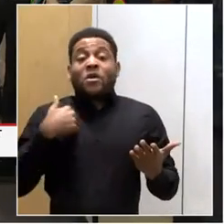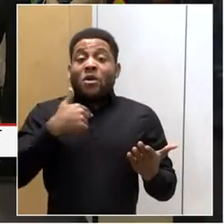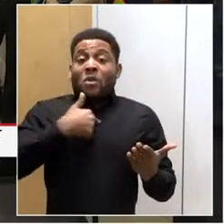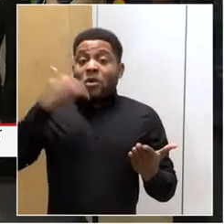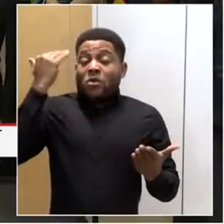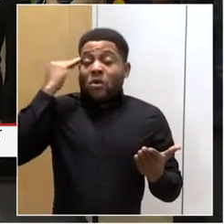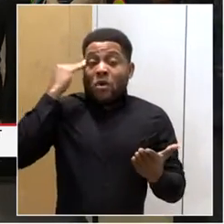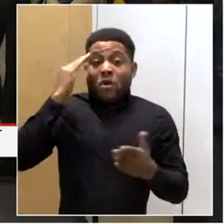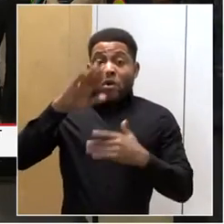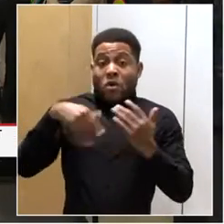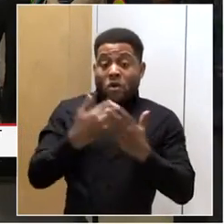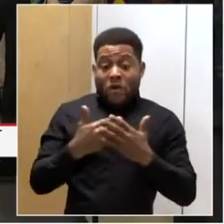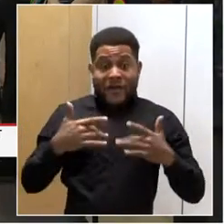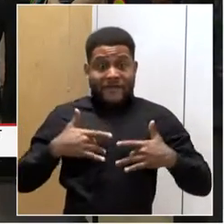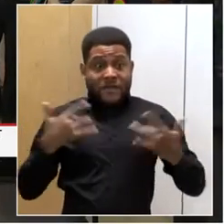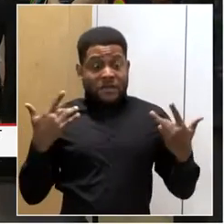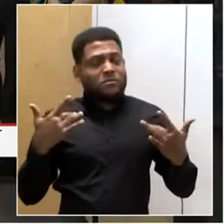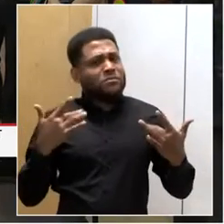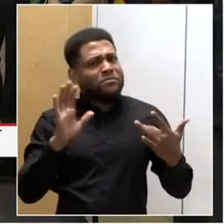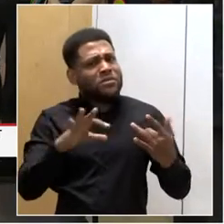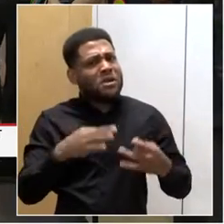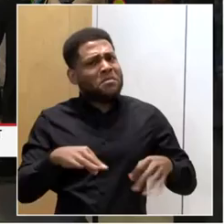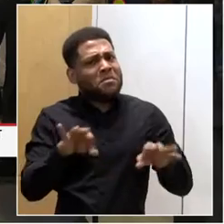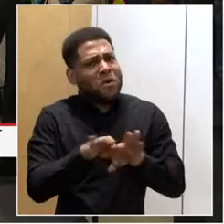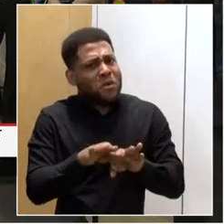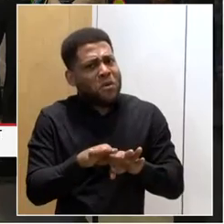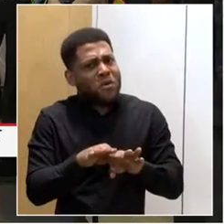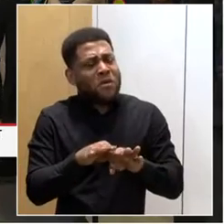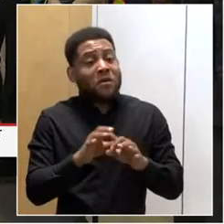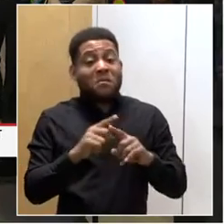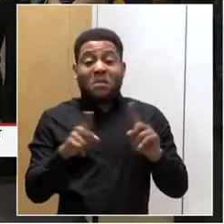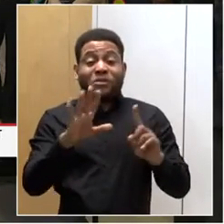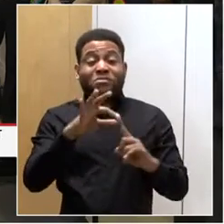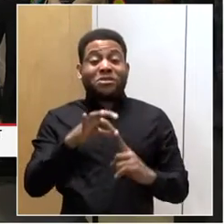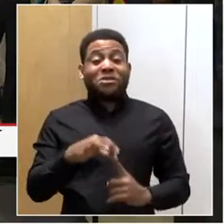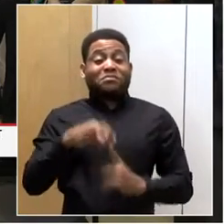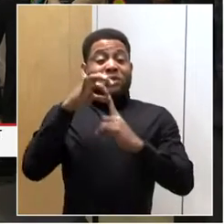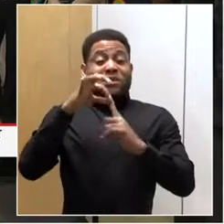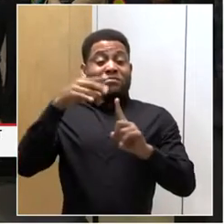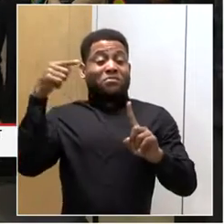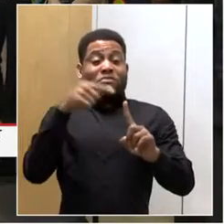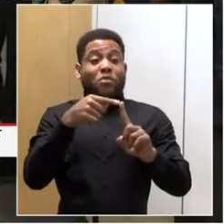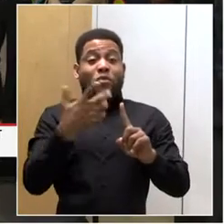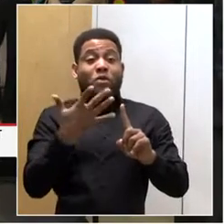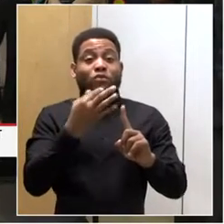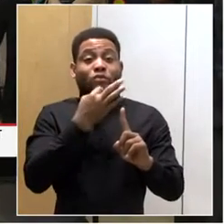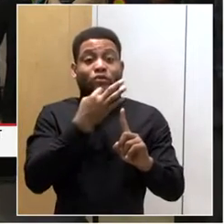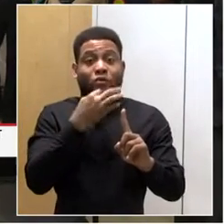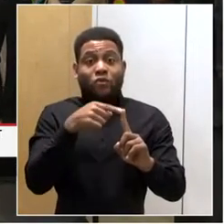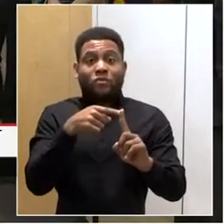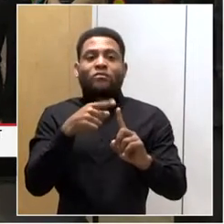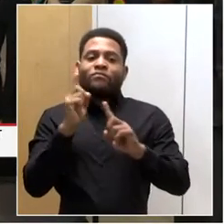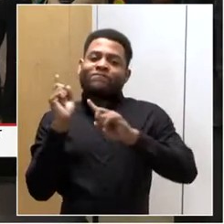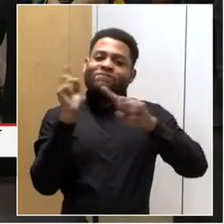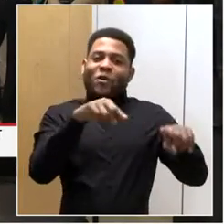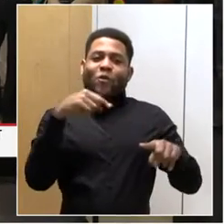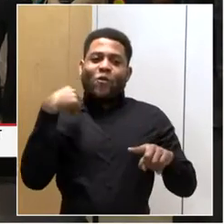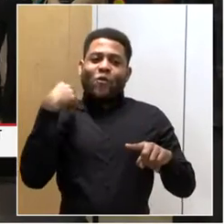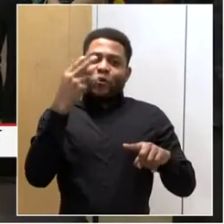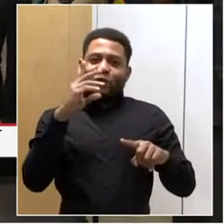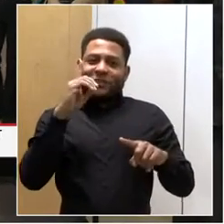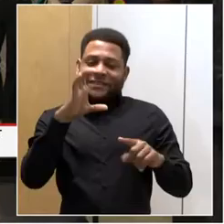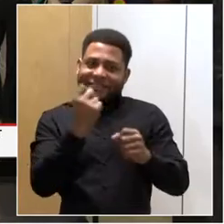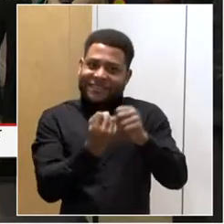are important, there is an especially big one coming to Washington, D.C. next year. And to